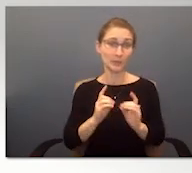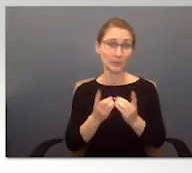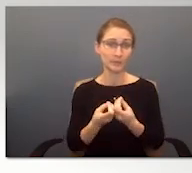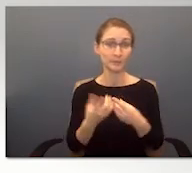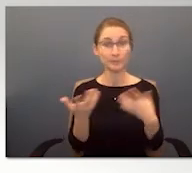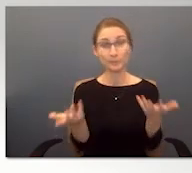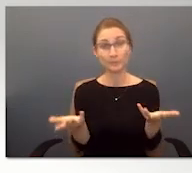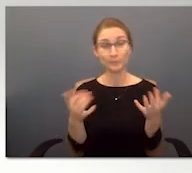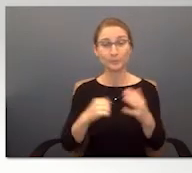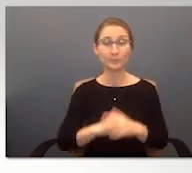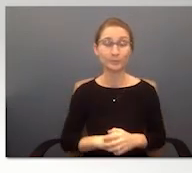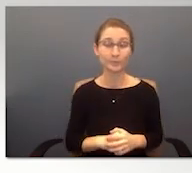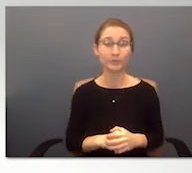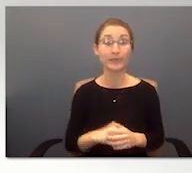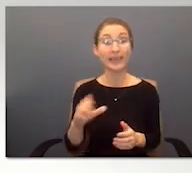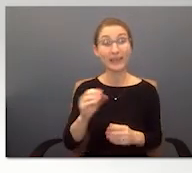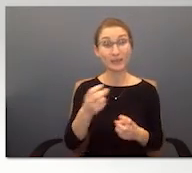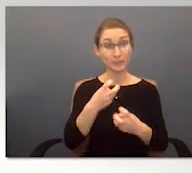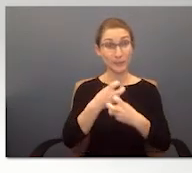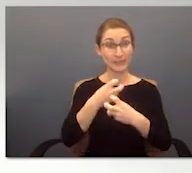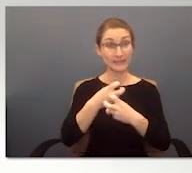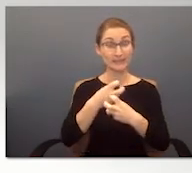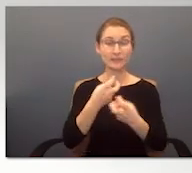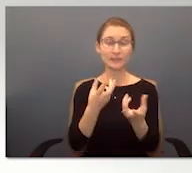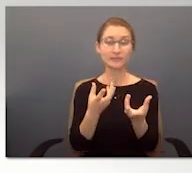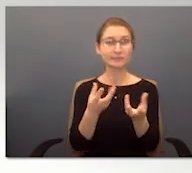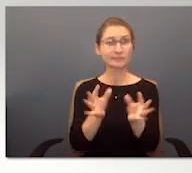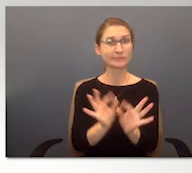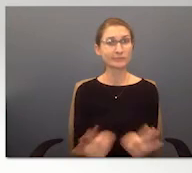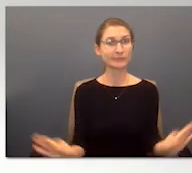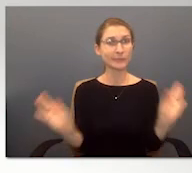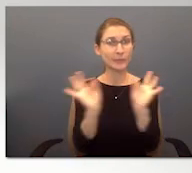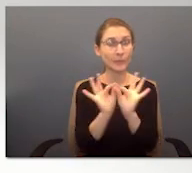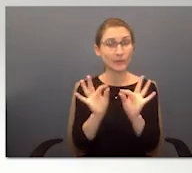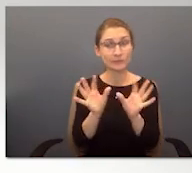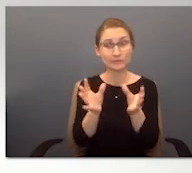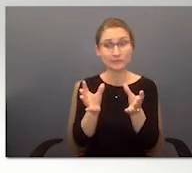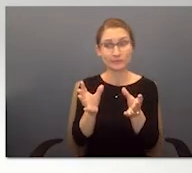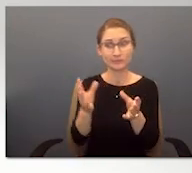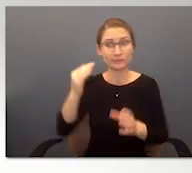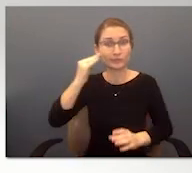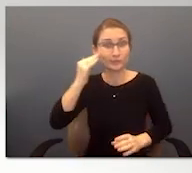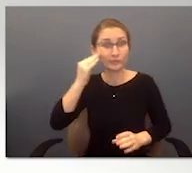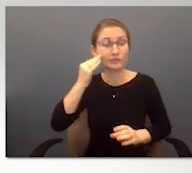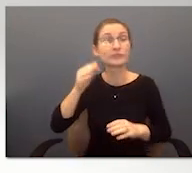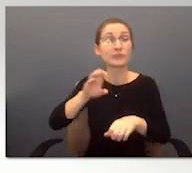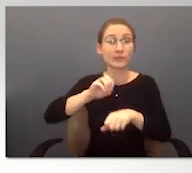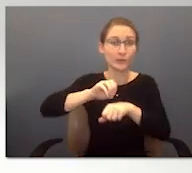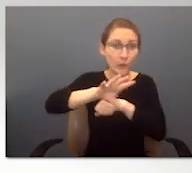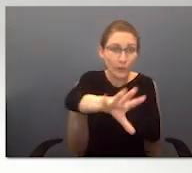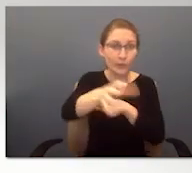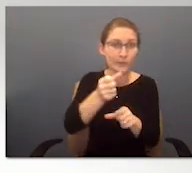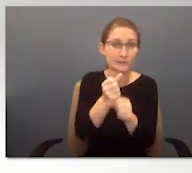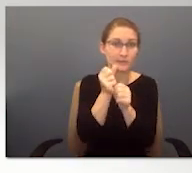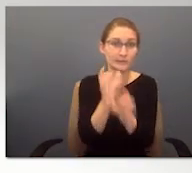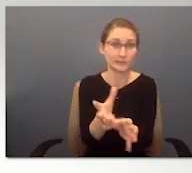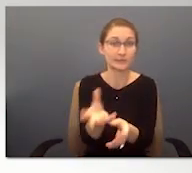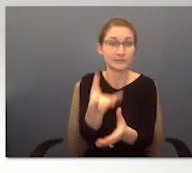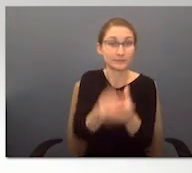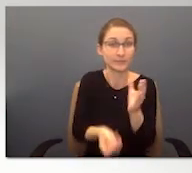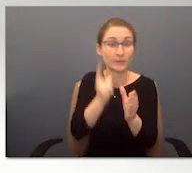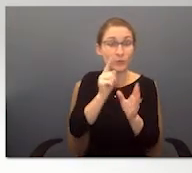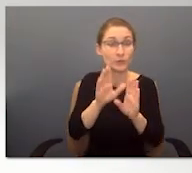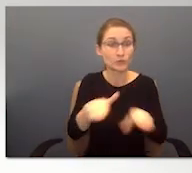it. And poisonings are an important cause of accidental, unintentional injury in children, and a cause